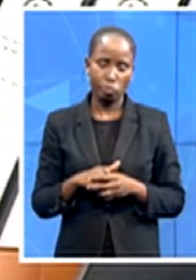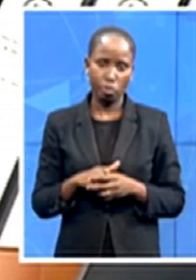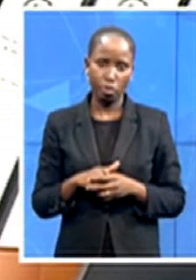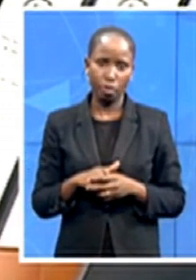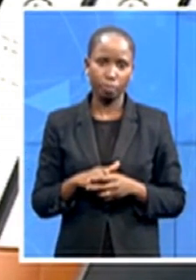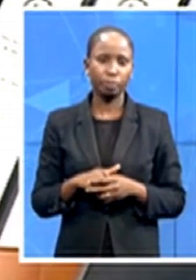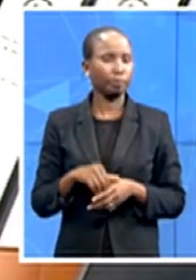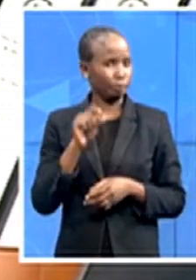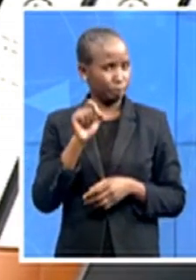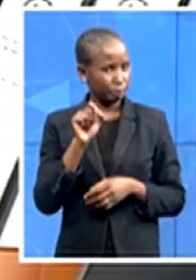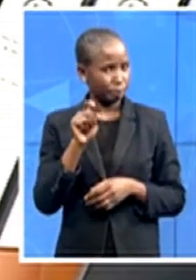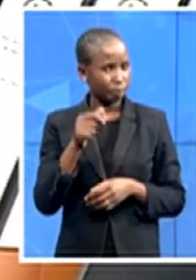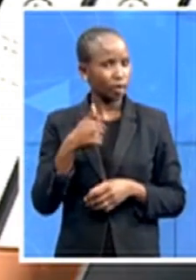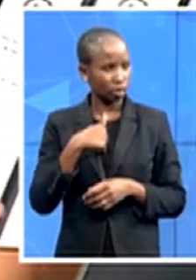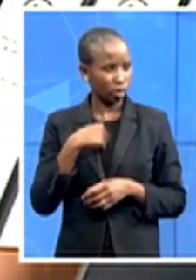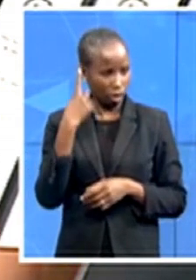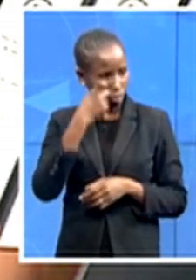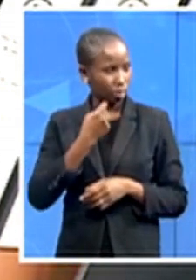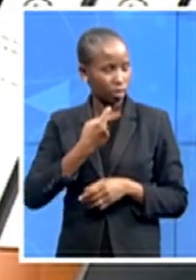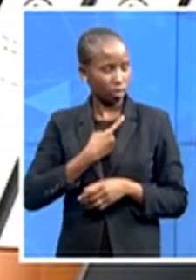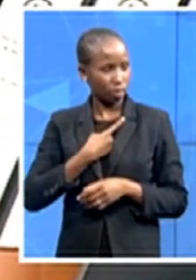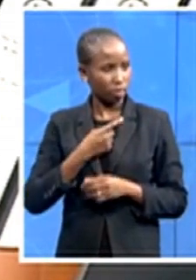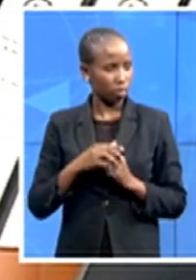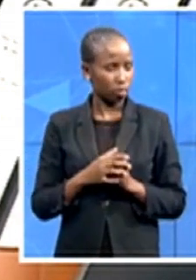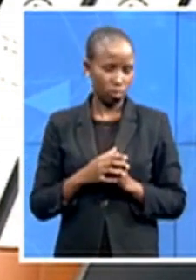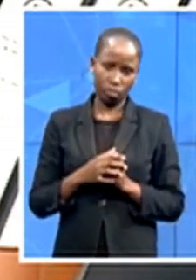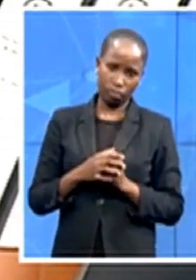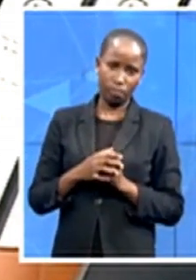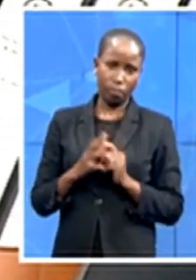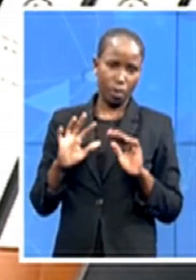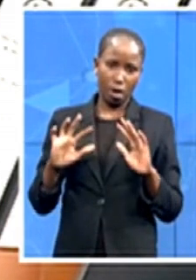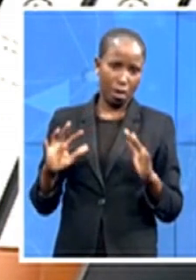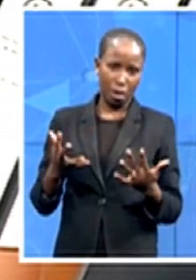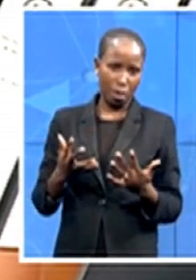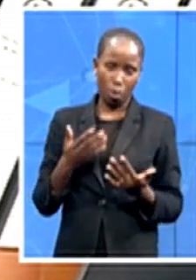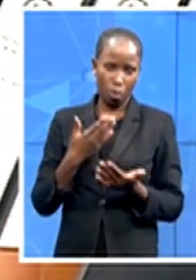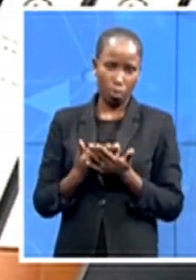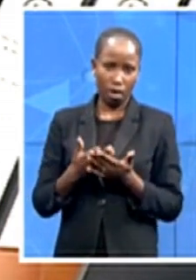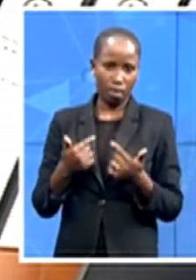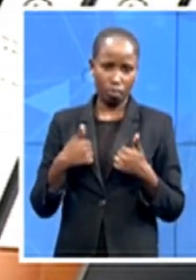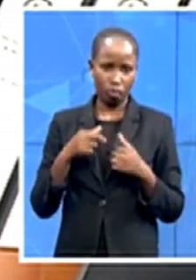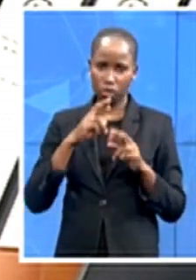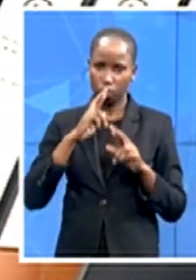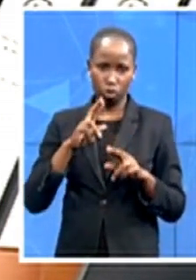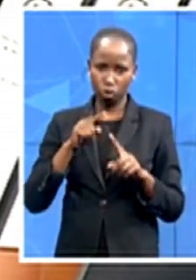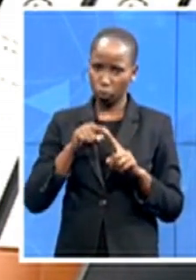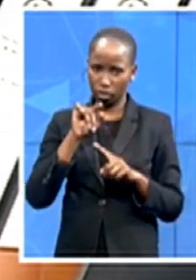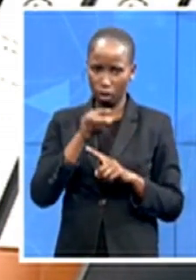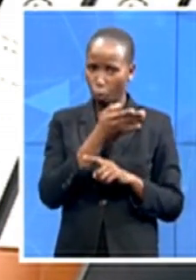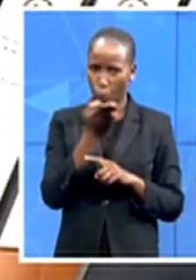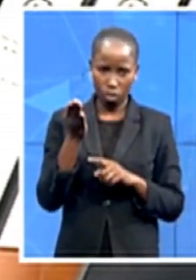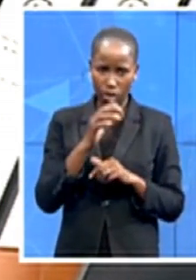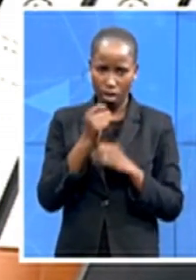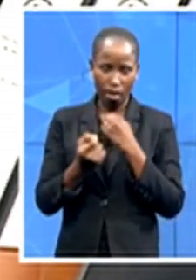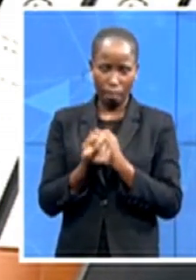best one should respond to all this. I guess, Chairperson, this was a